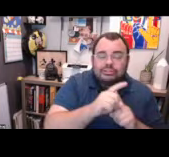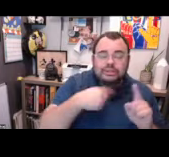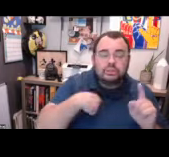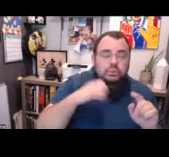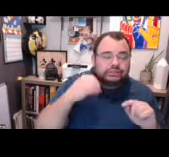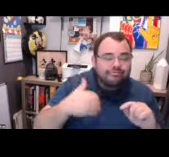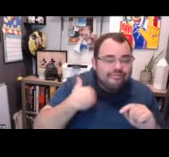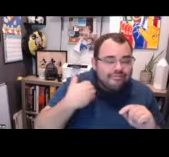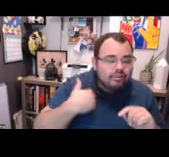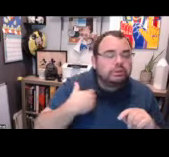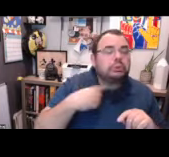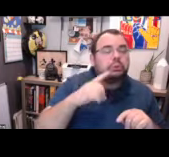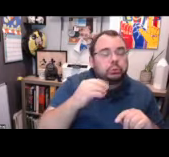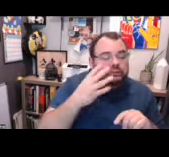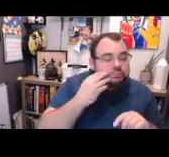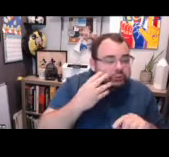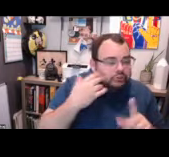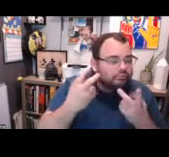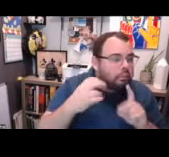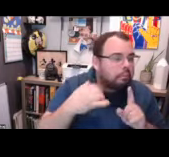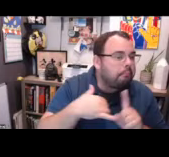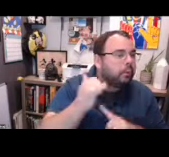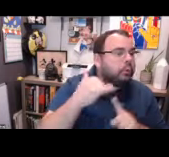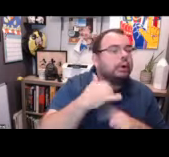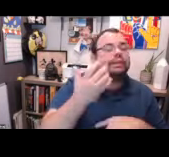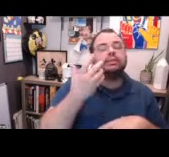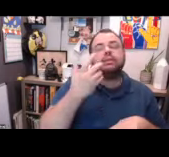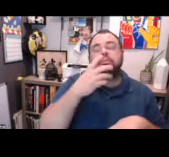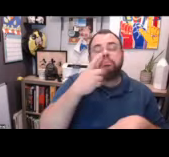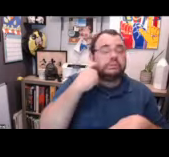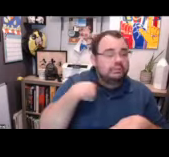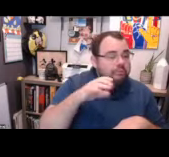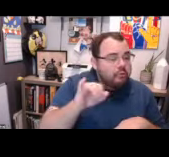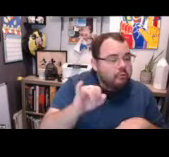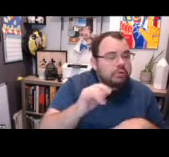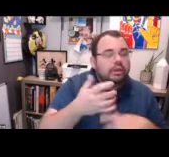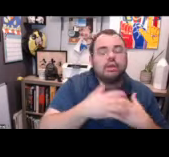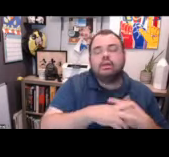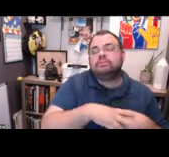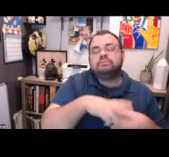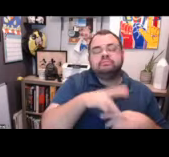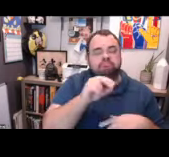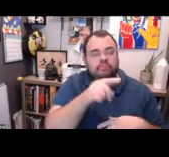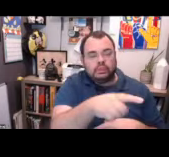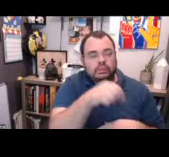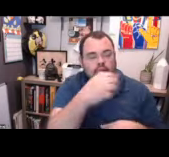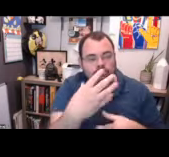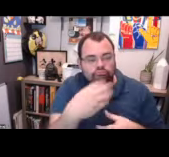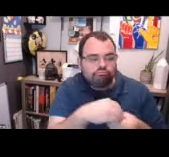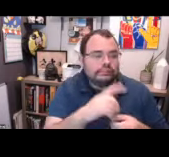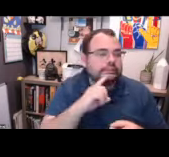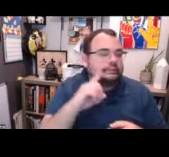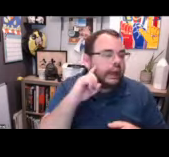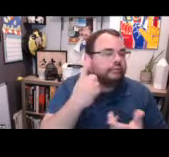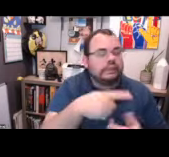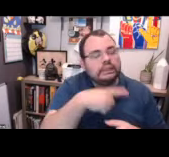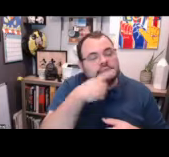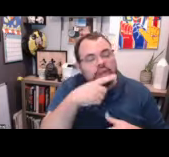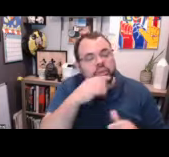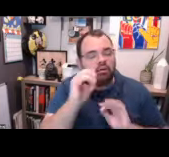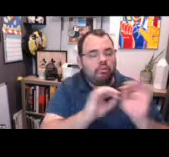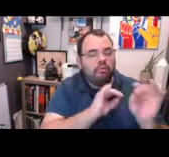was. I was young and I was new to the experience. I had people bullying me because I had the cochlear implant.